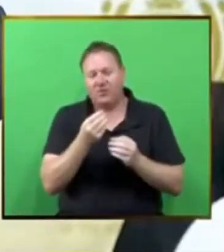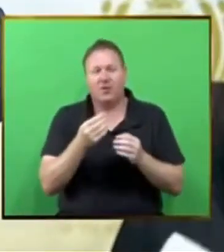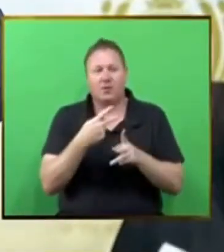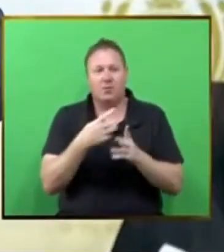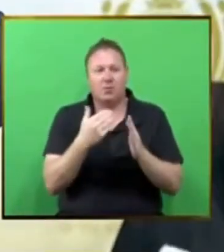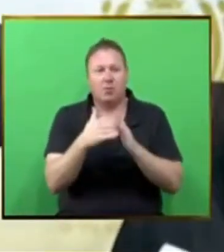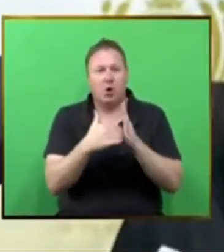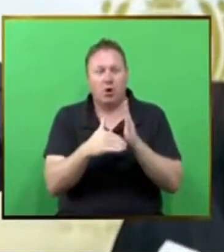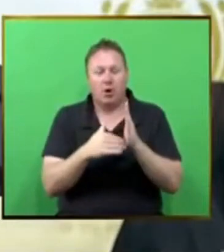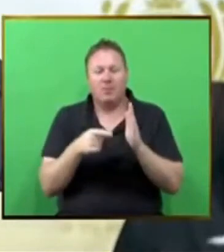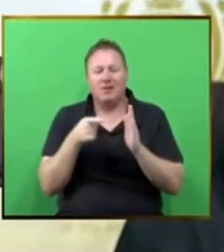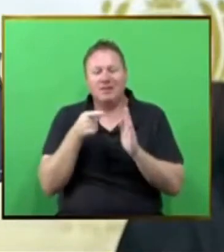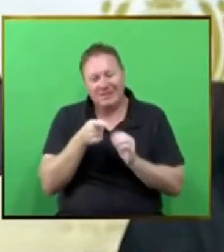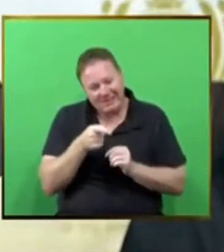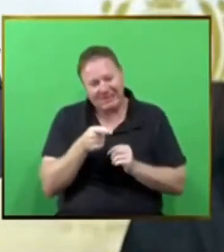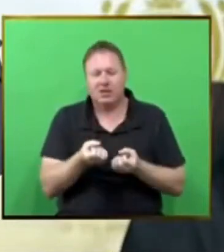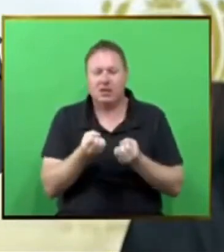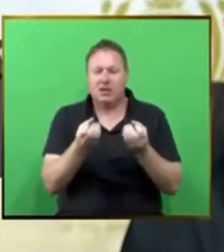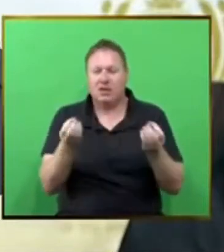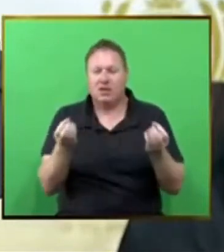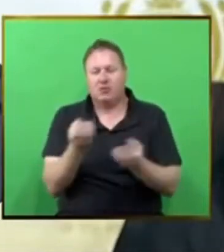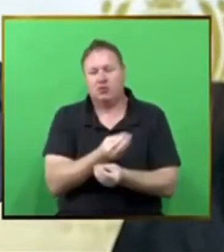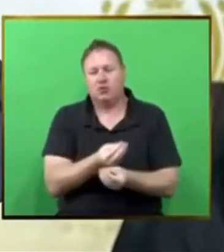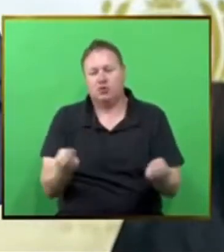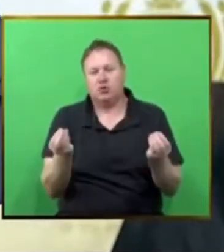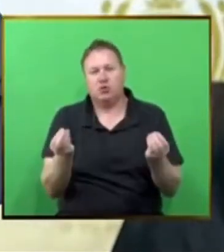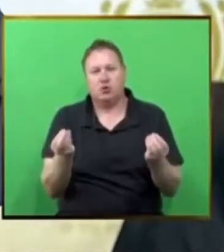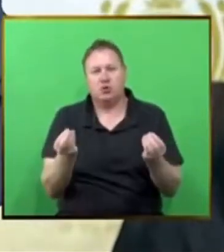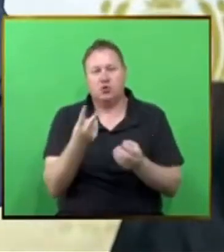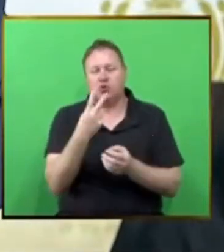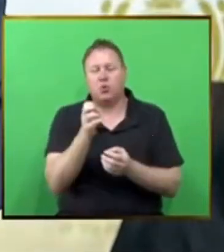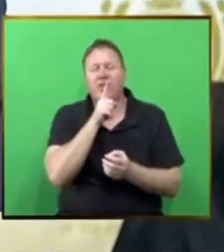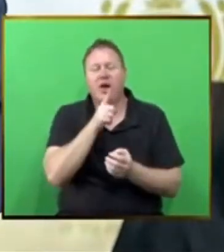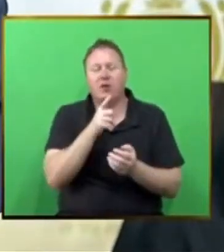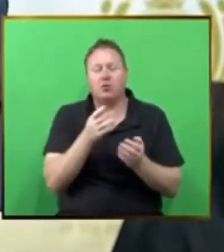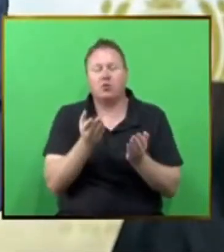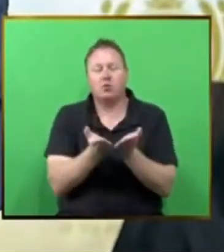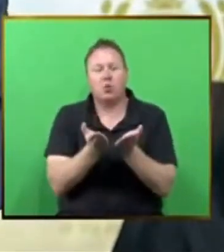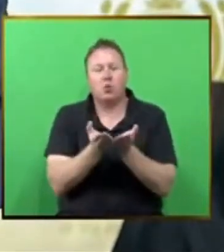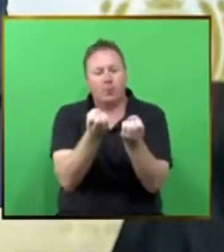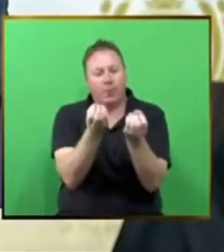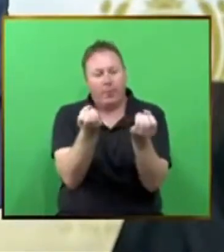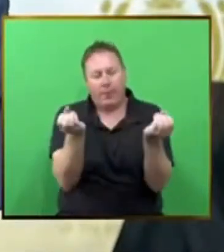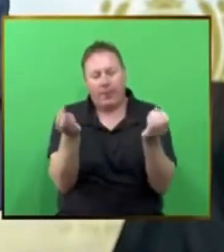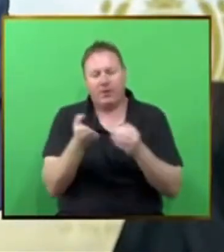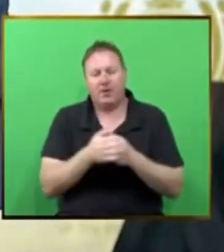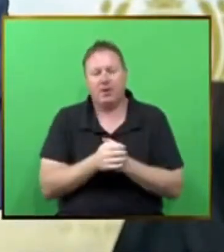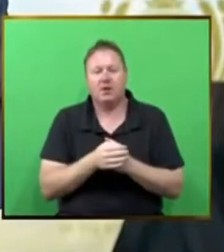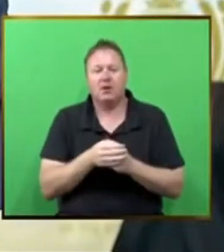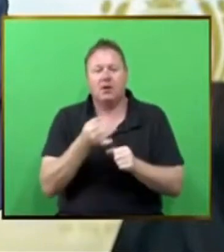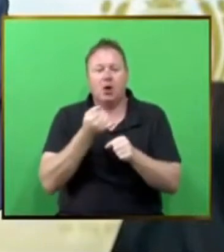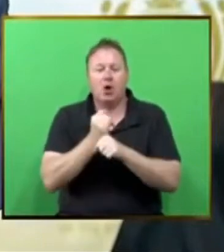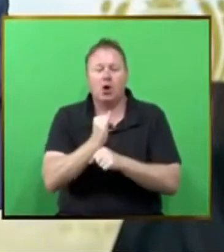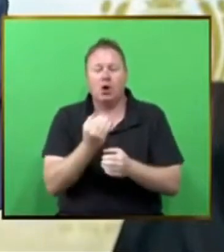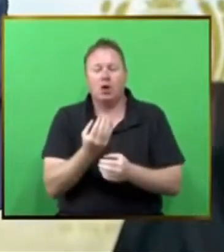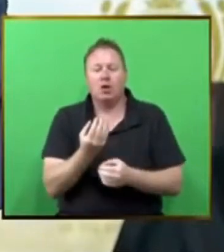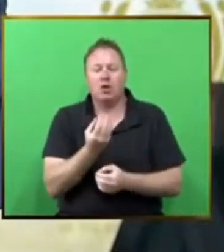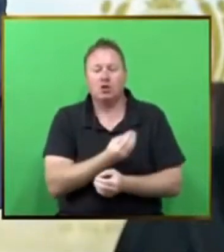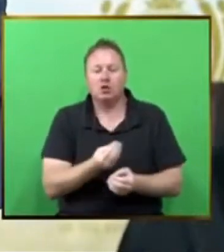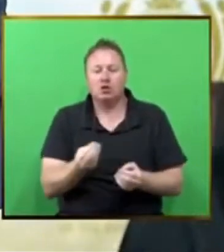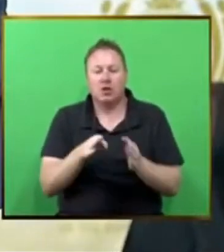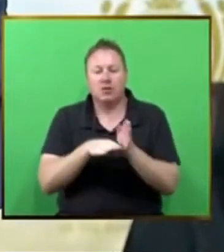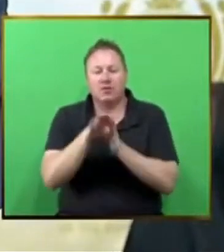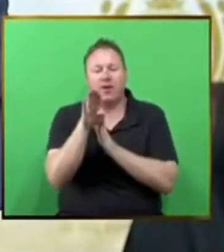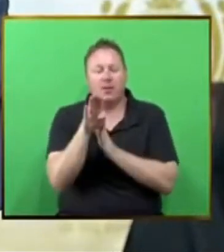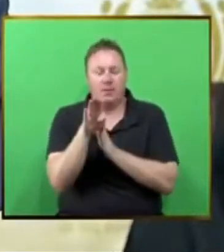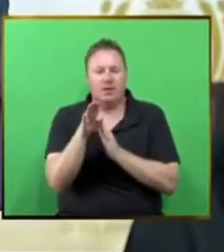provides food to pupils in almost 20,000 schools. The Early Childhood Development Grant is allocated